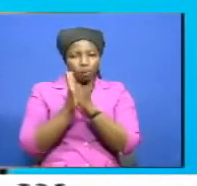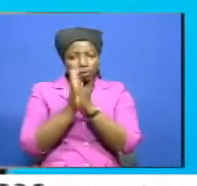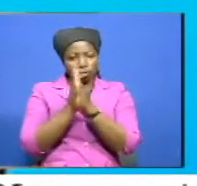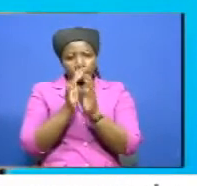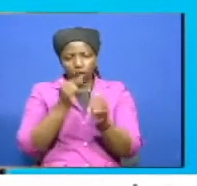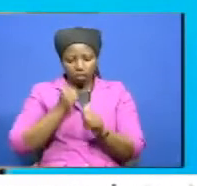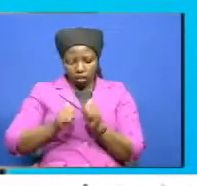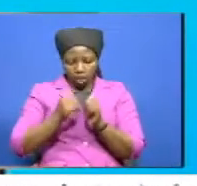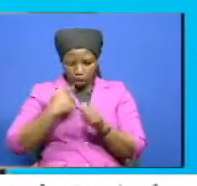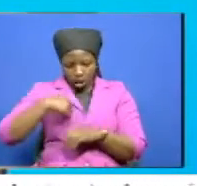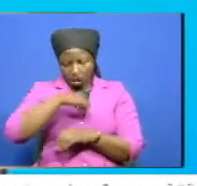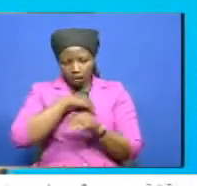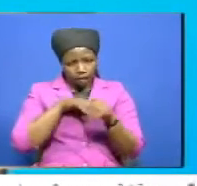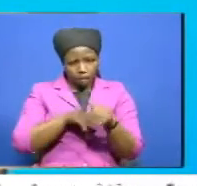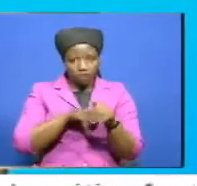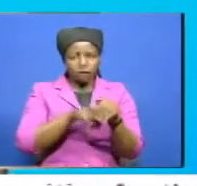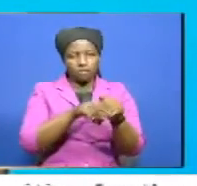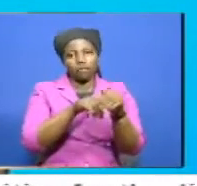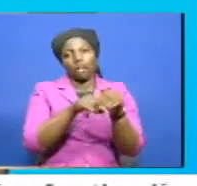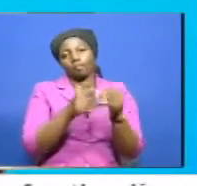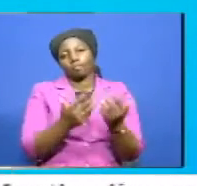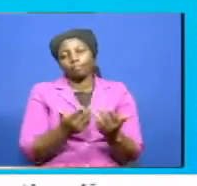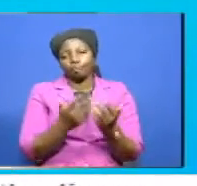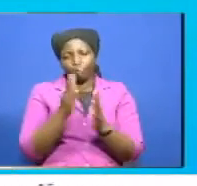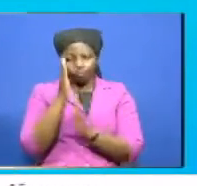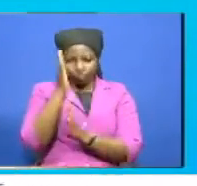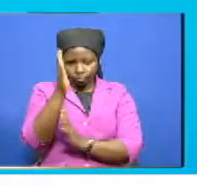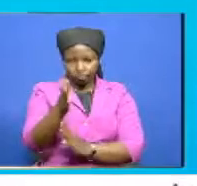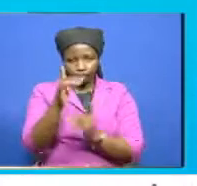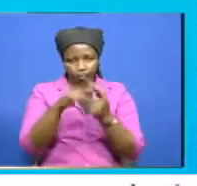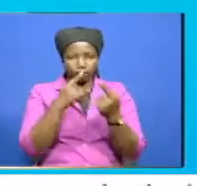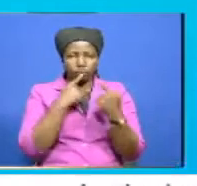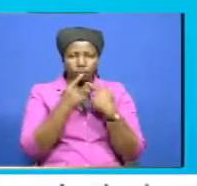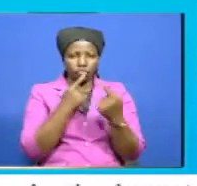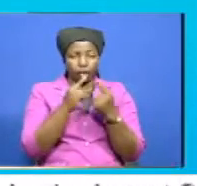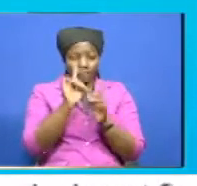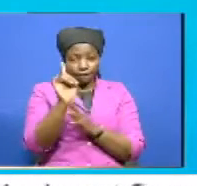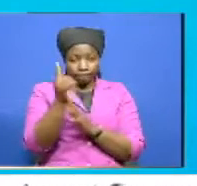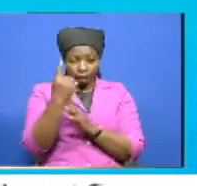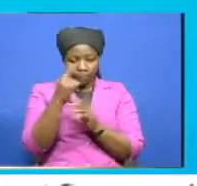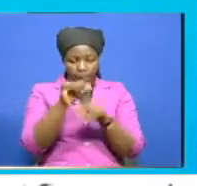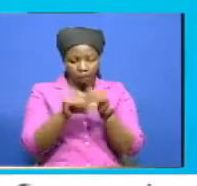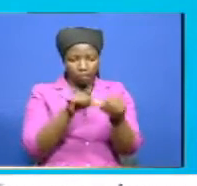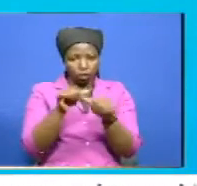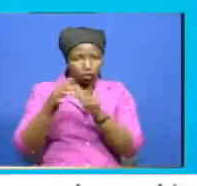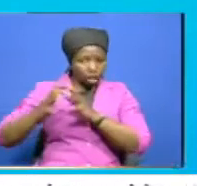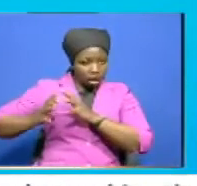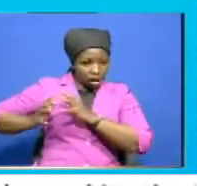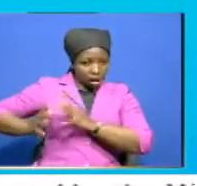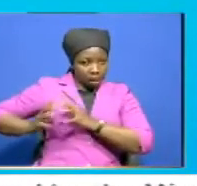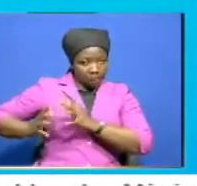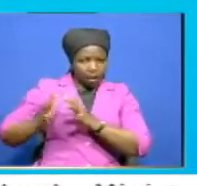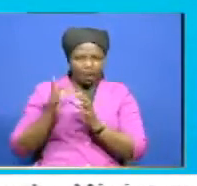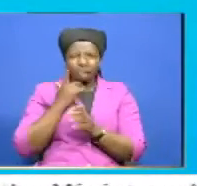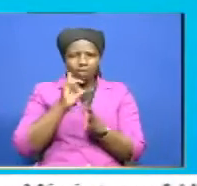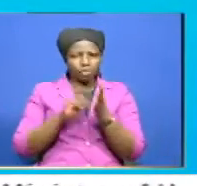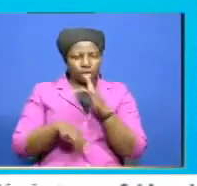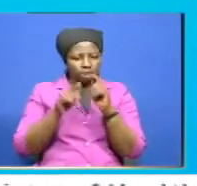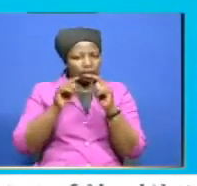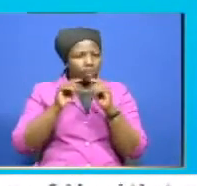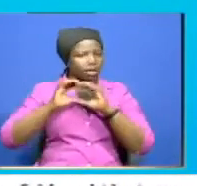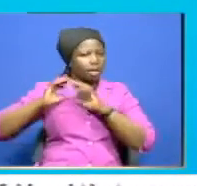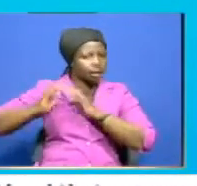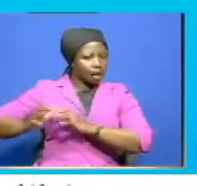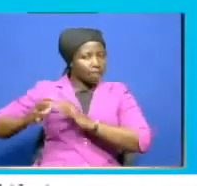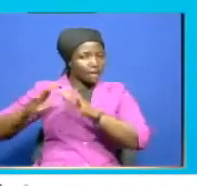to be following up on. And we get straight into a conversation, and the first one's about rugby, and they say rugby teaches character, and